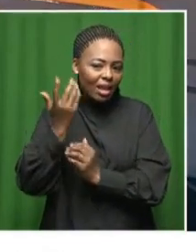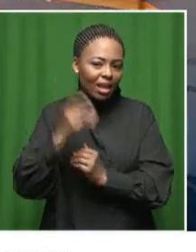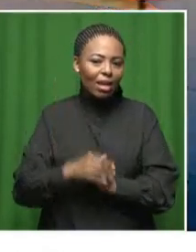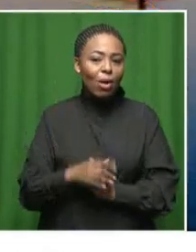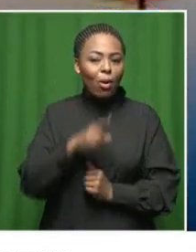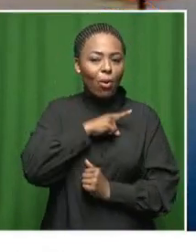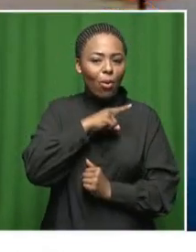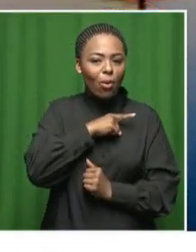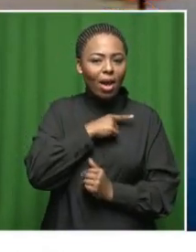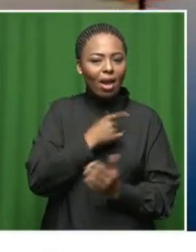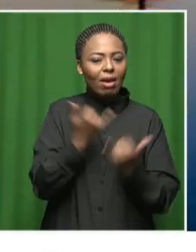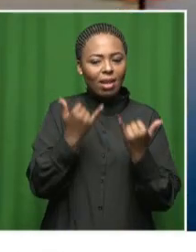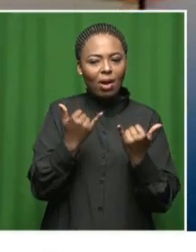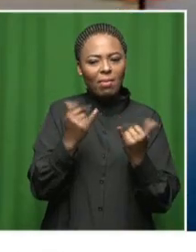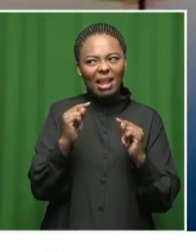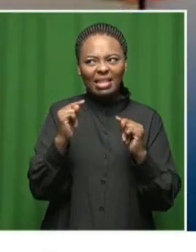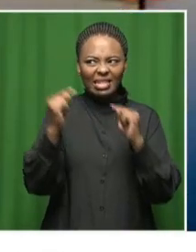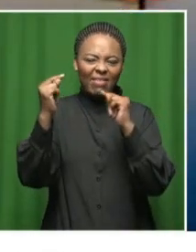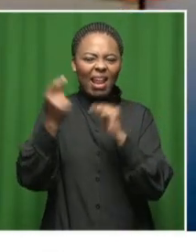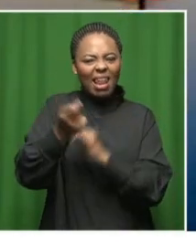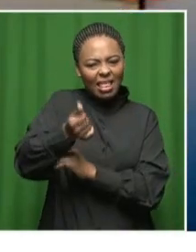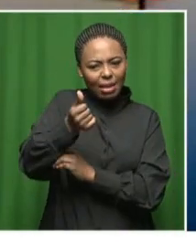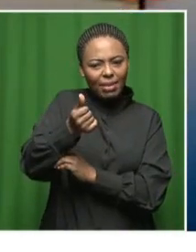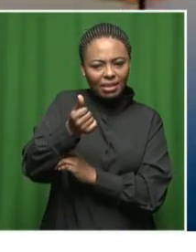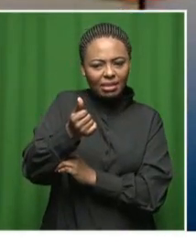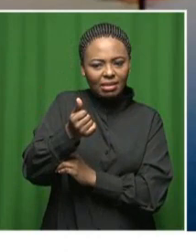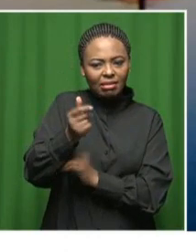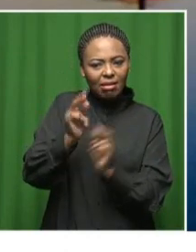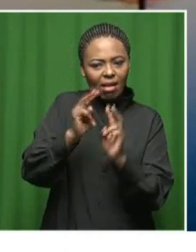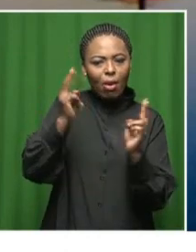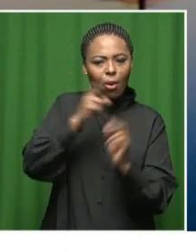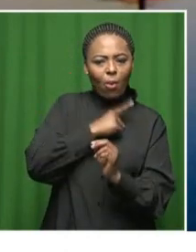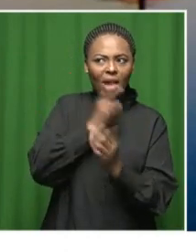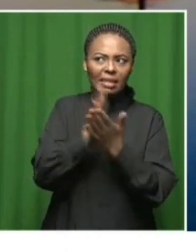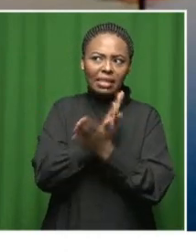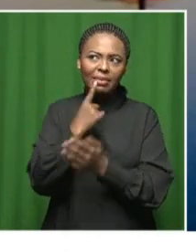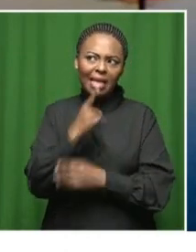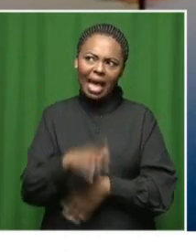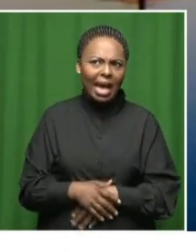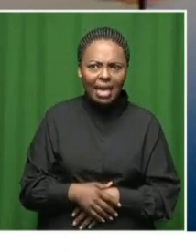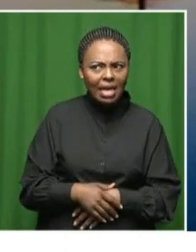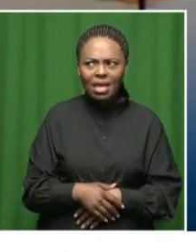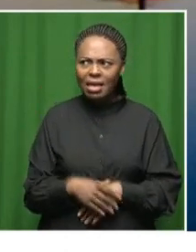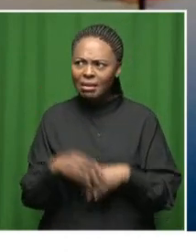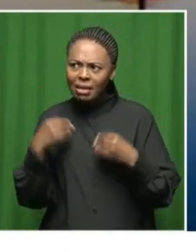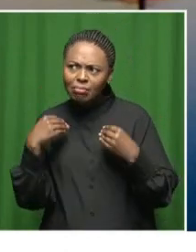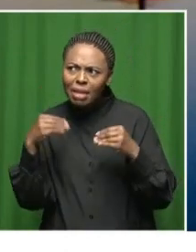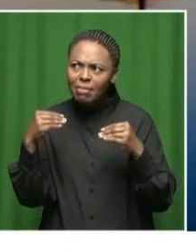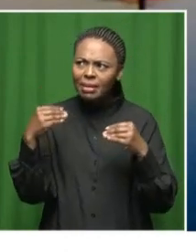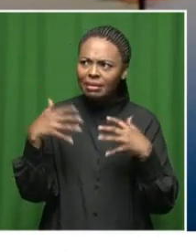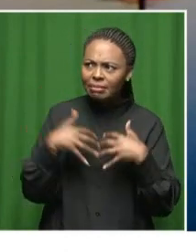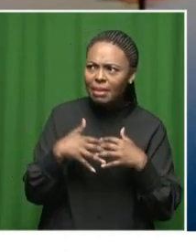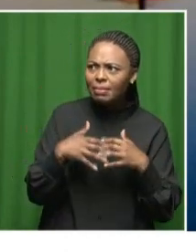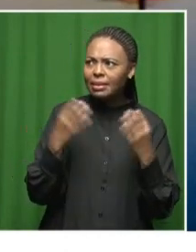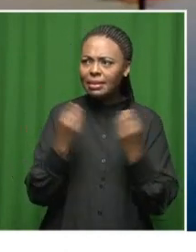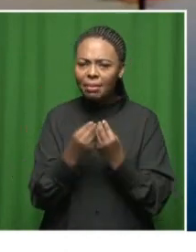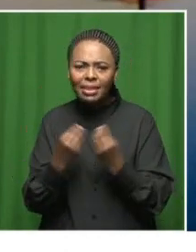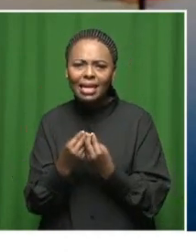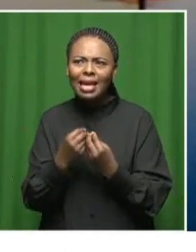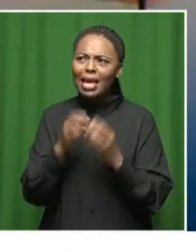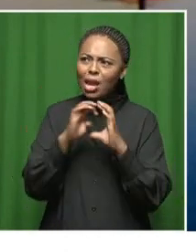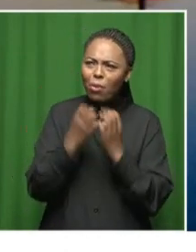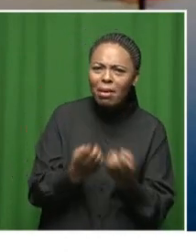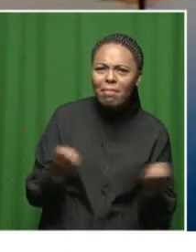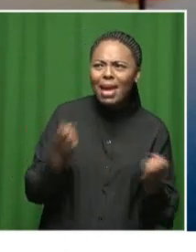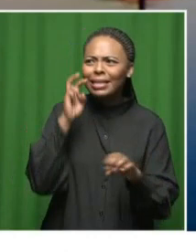as much, I would beg to differ a little bit, because most people will say, oh, you need a certain equipment, certain things to access these things, which